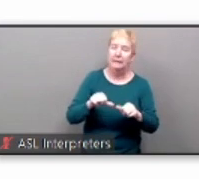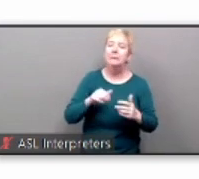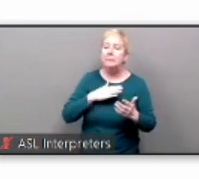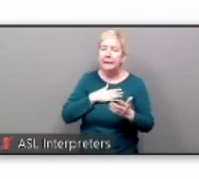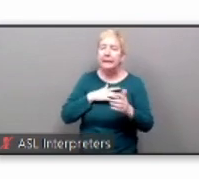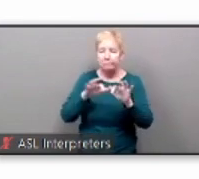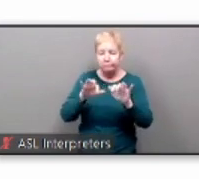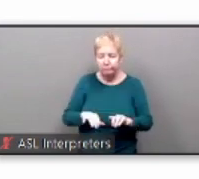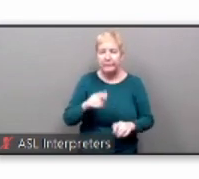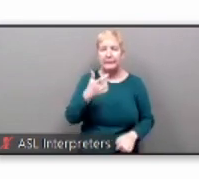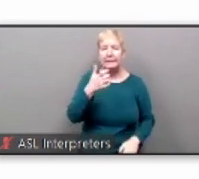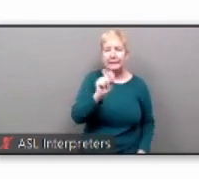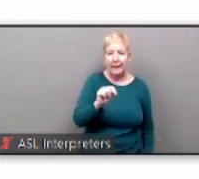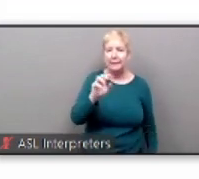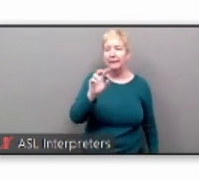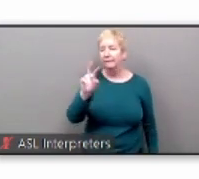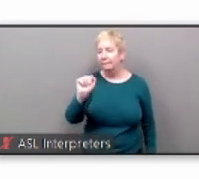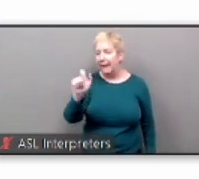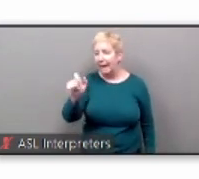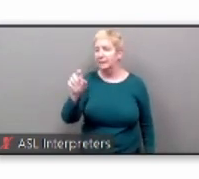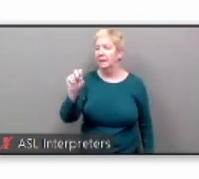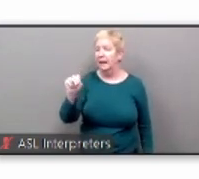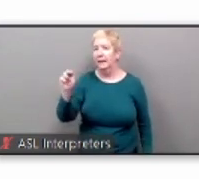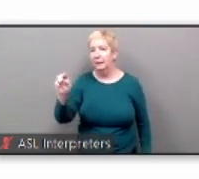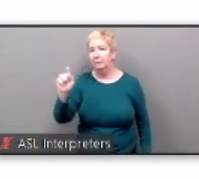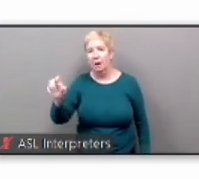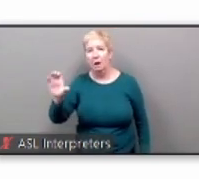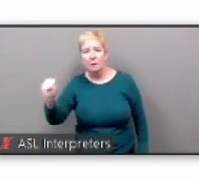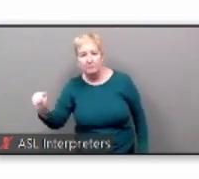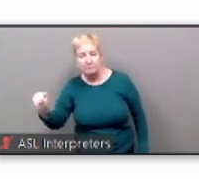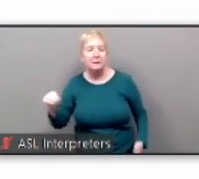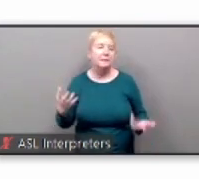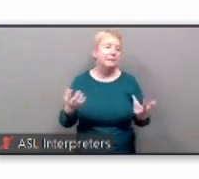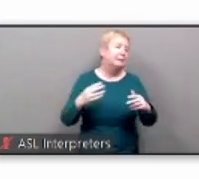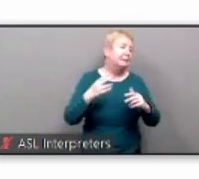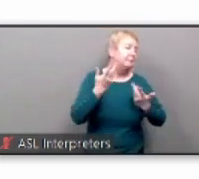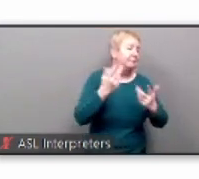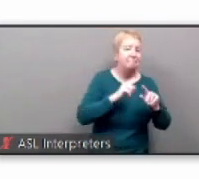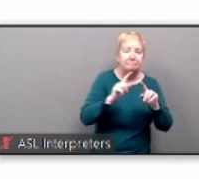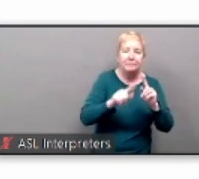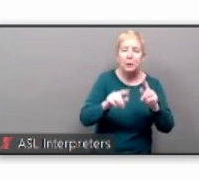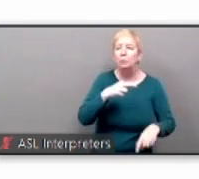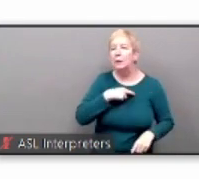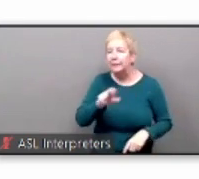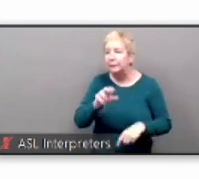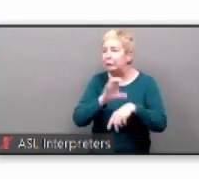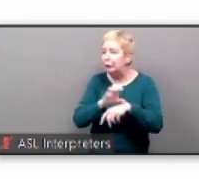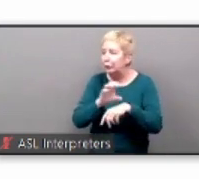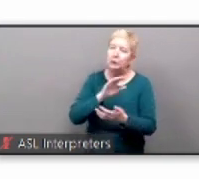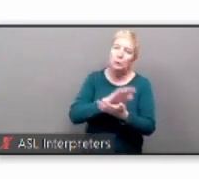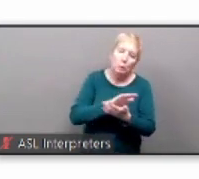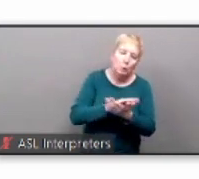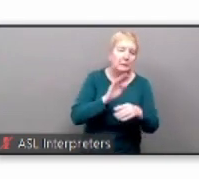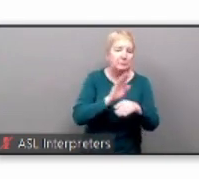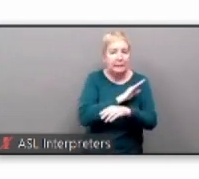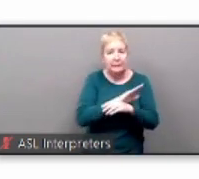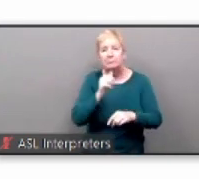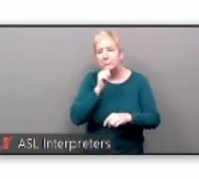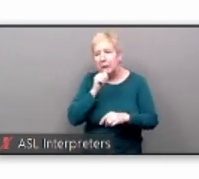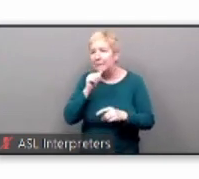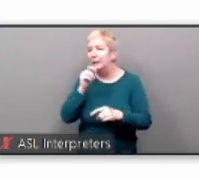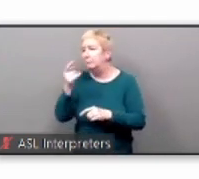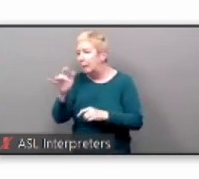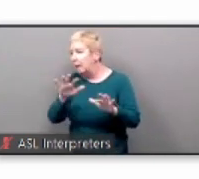that we can open. We open it up to businesses, nonprofits, religious organizations, schools, and we've had really a